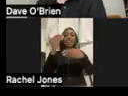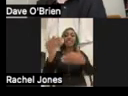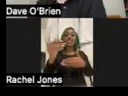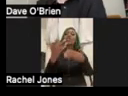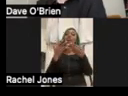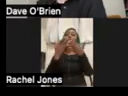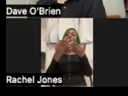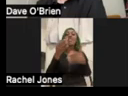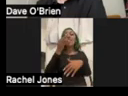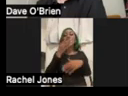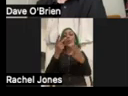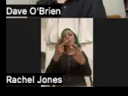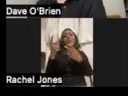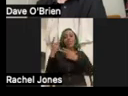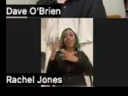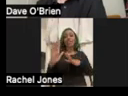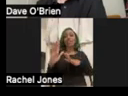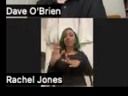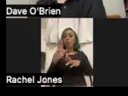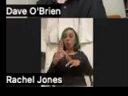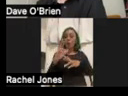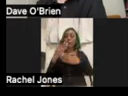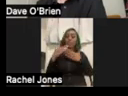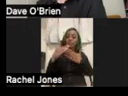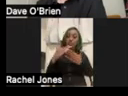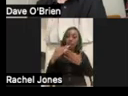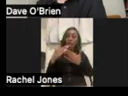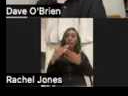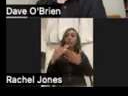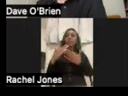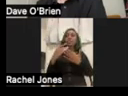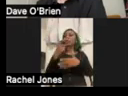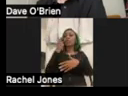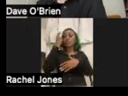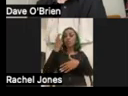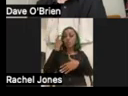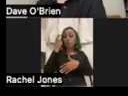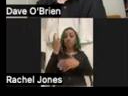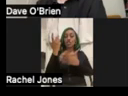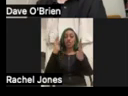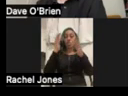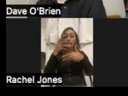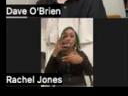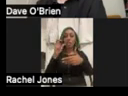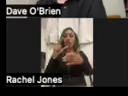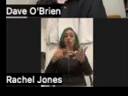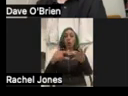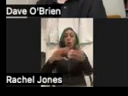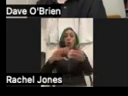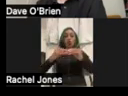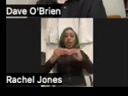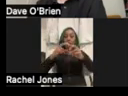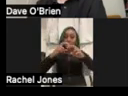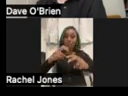reflections that I hope will speak back to kind of some shared and resonant concerns around co-creative research and